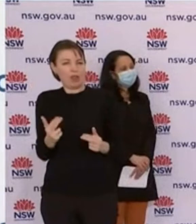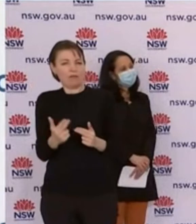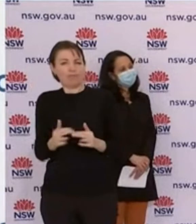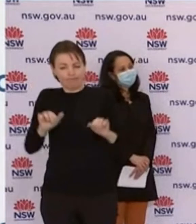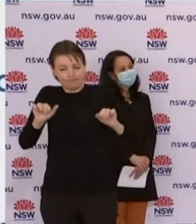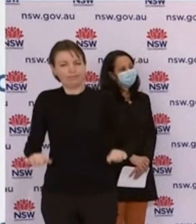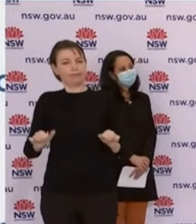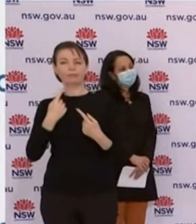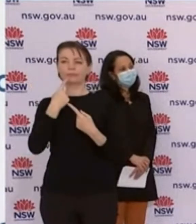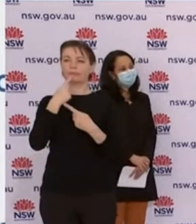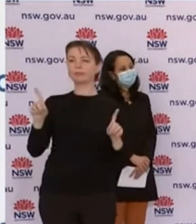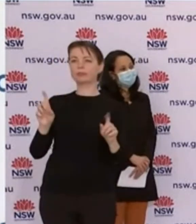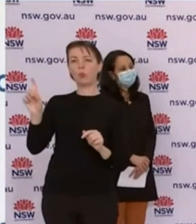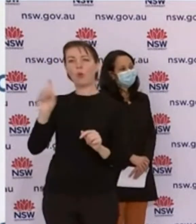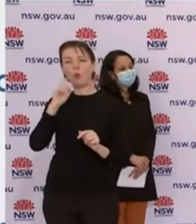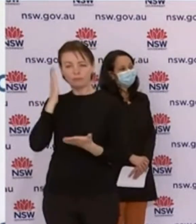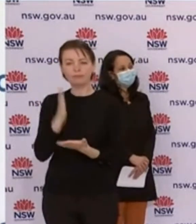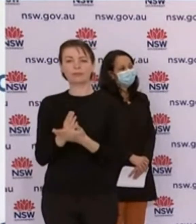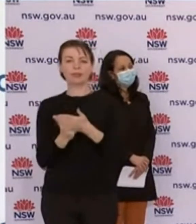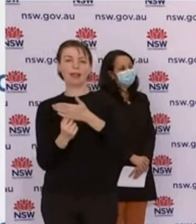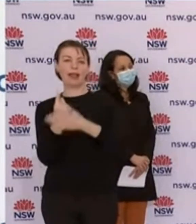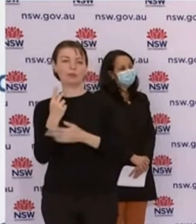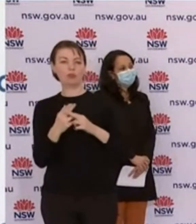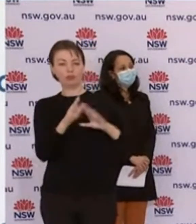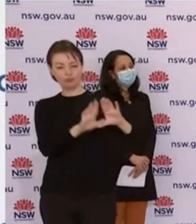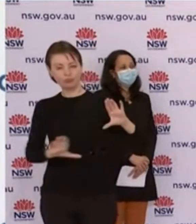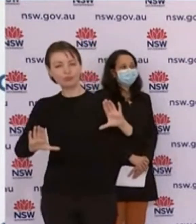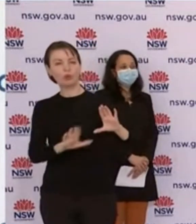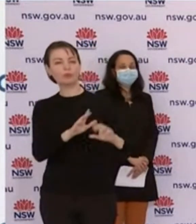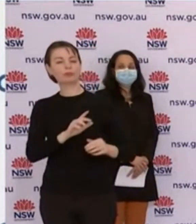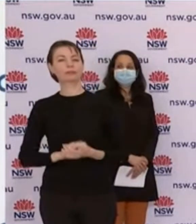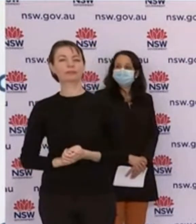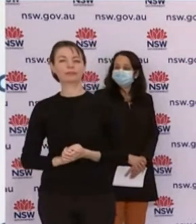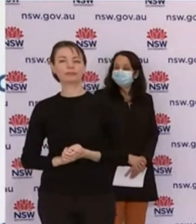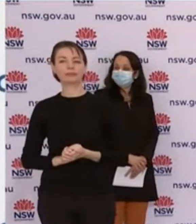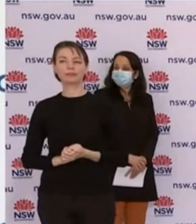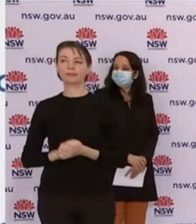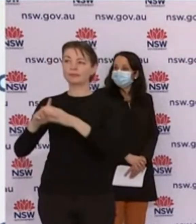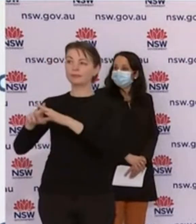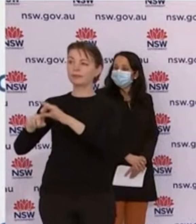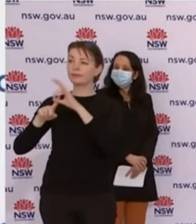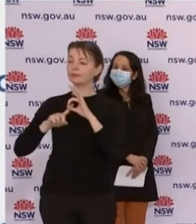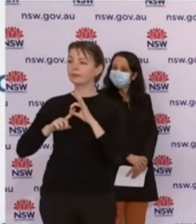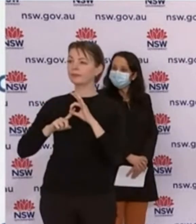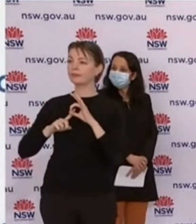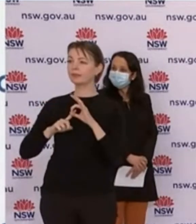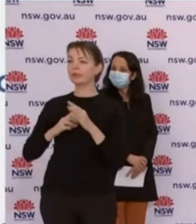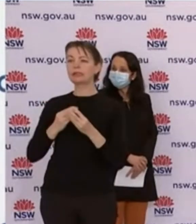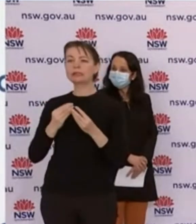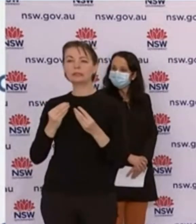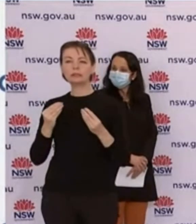definitive statement as to what that means for those areas of concern. Can you confirm reports